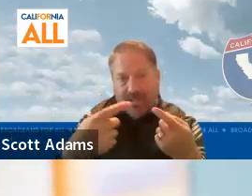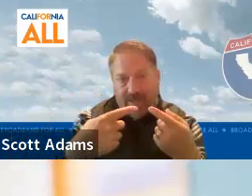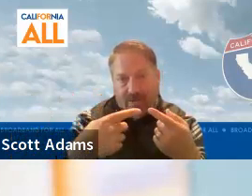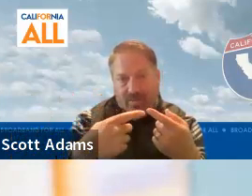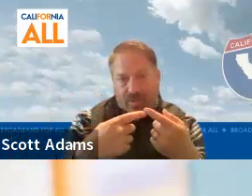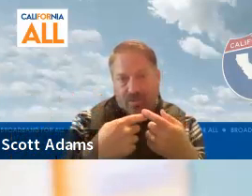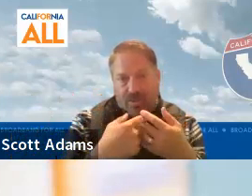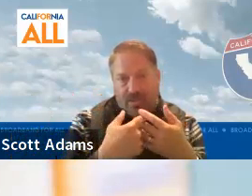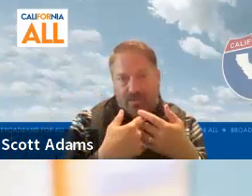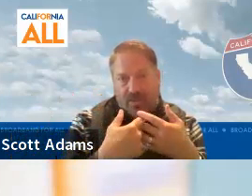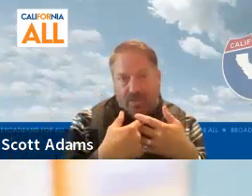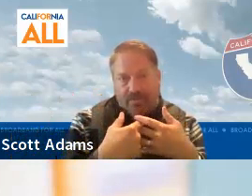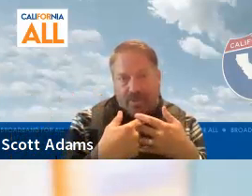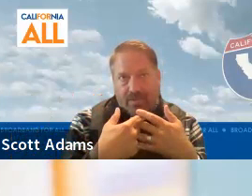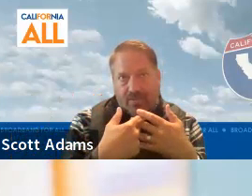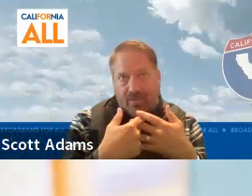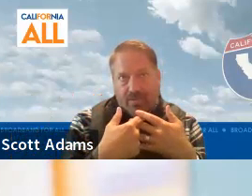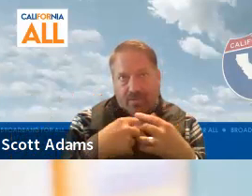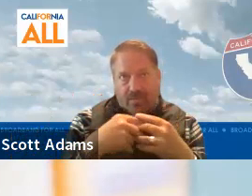we'd like to hear from you is